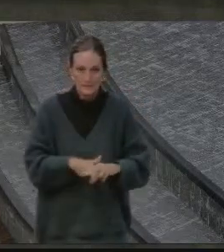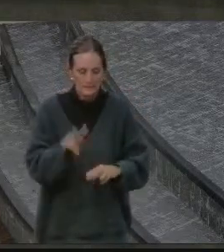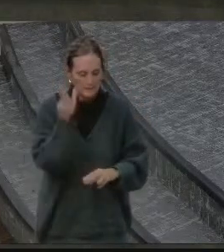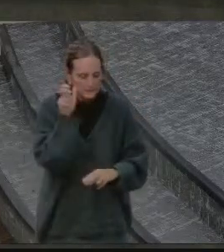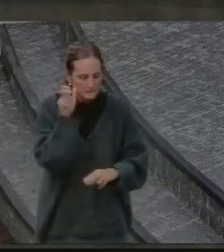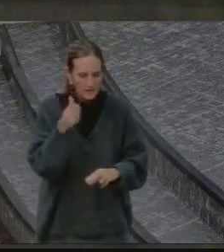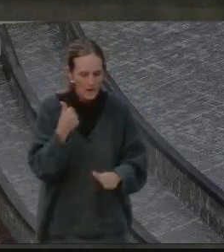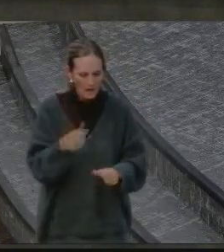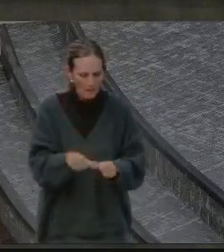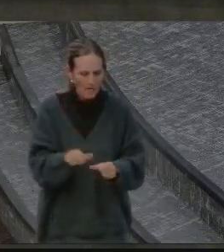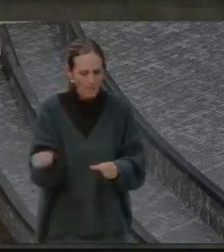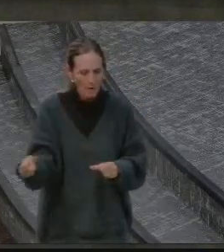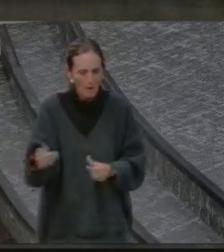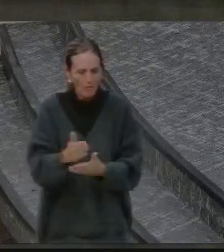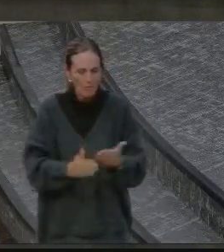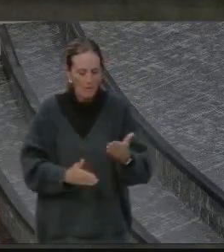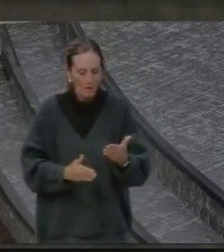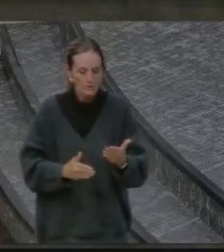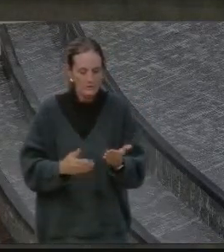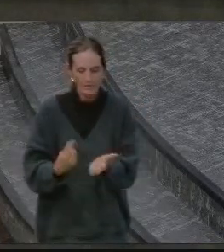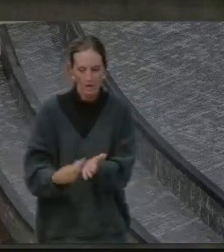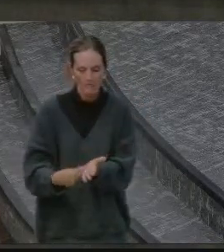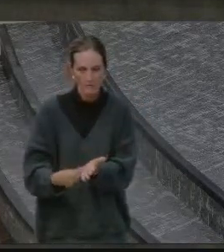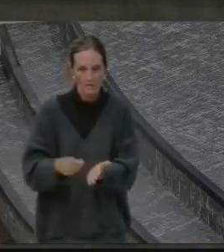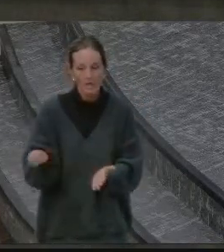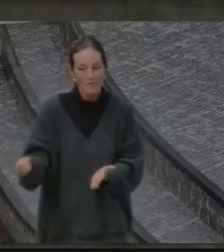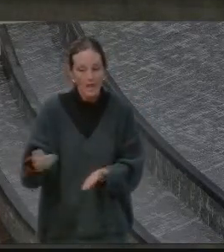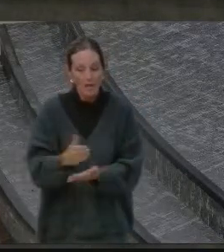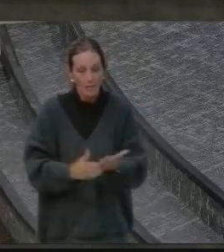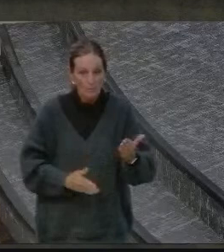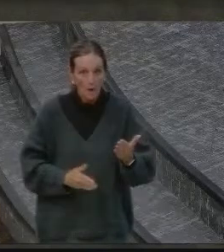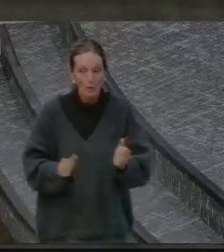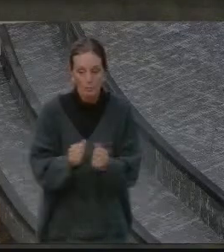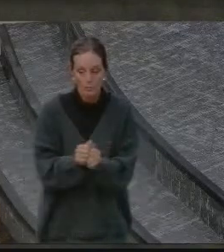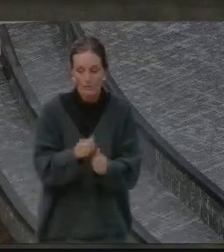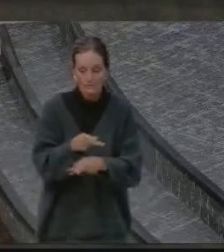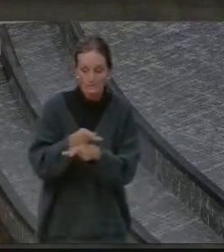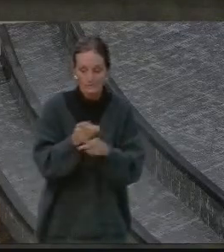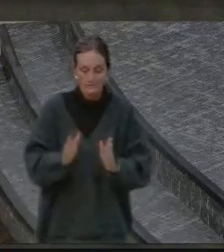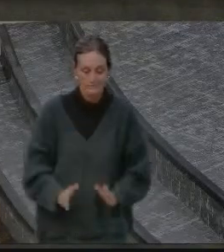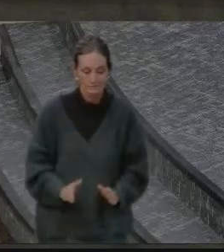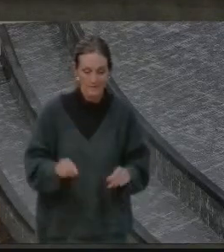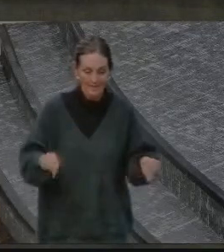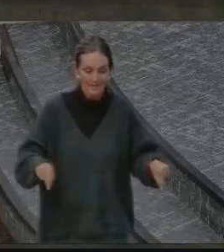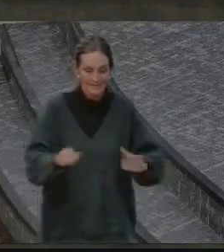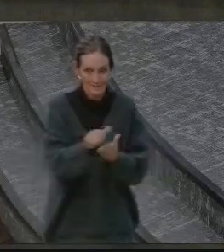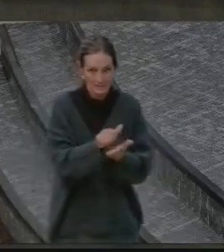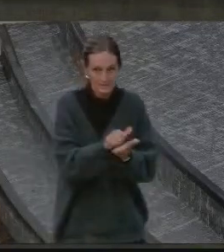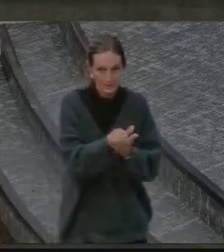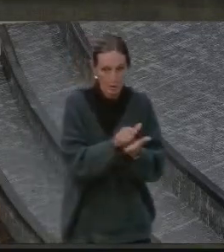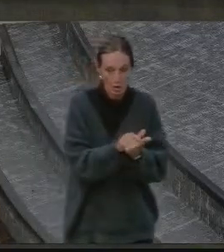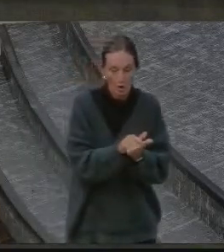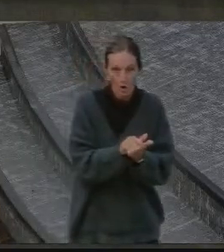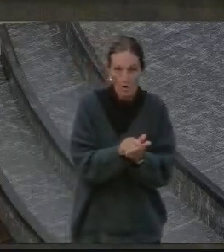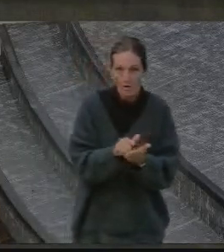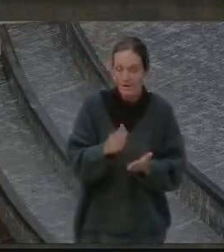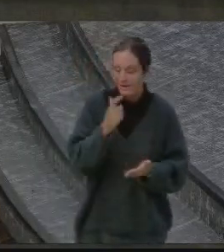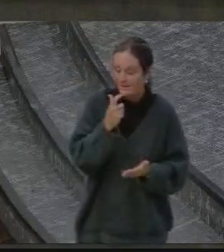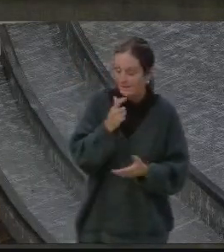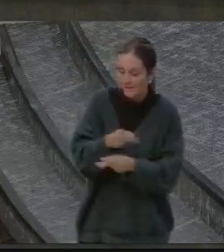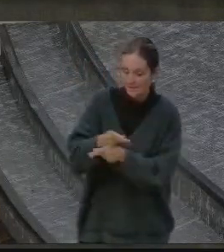of the conversation. The other part of the conversation with the superintendent is that this law takes the superintendent out